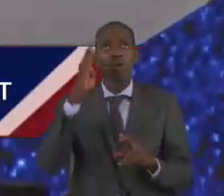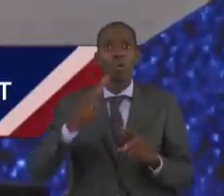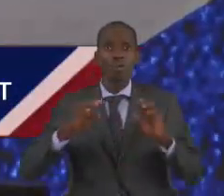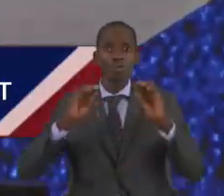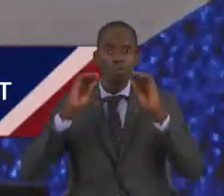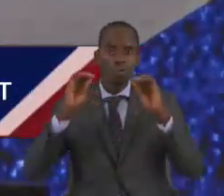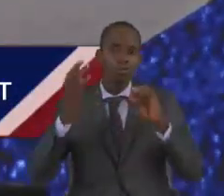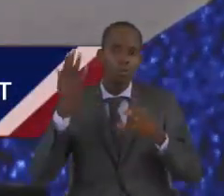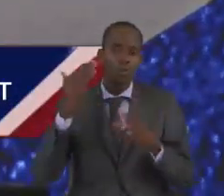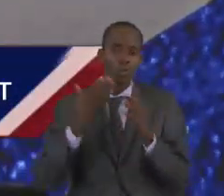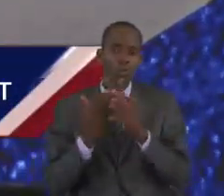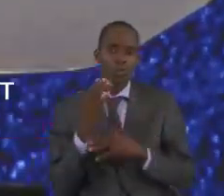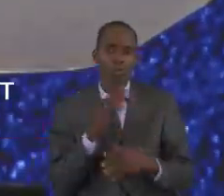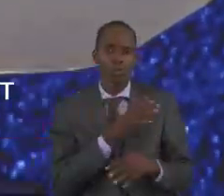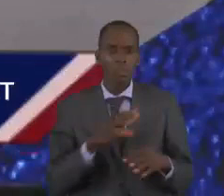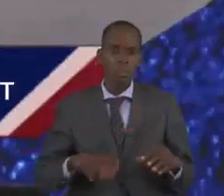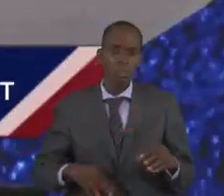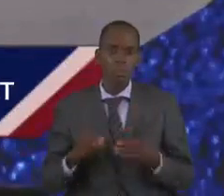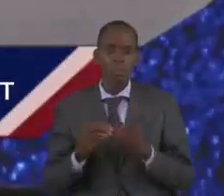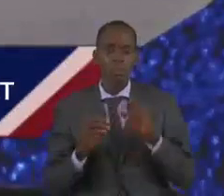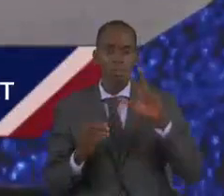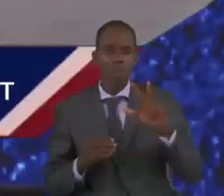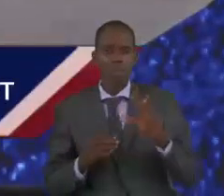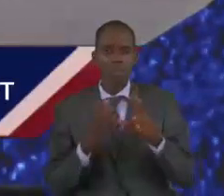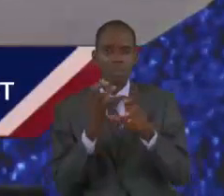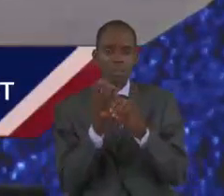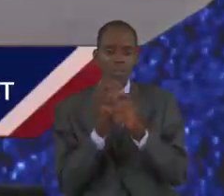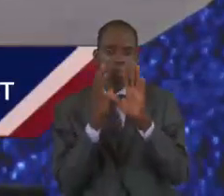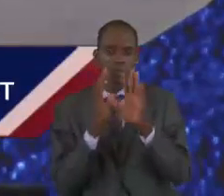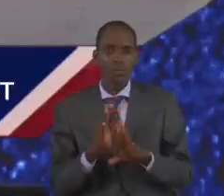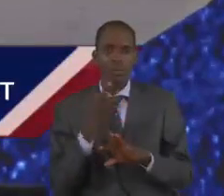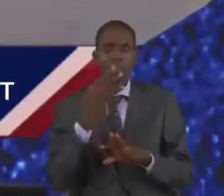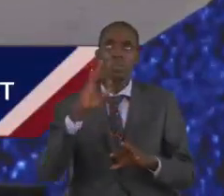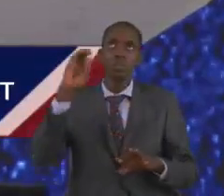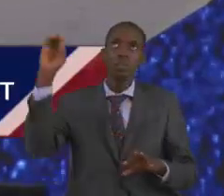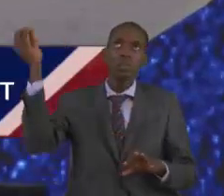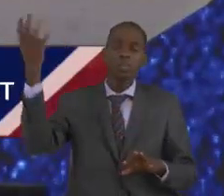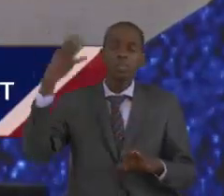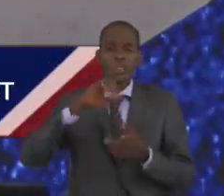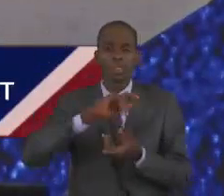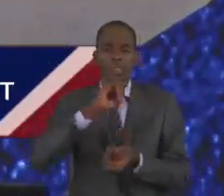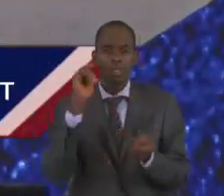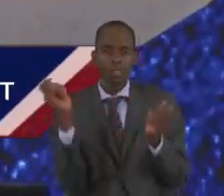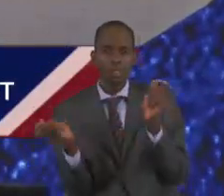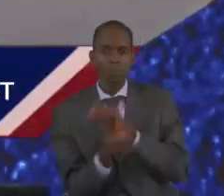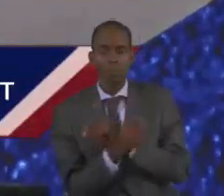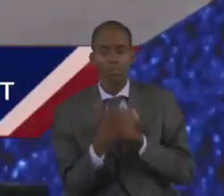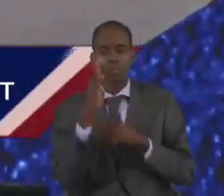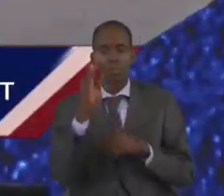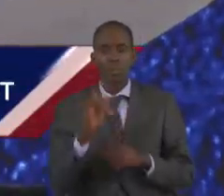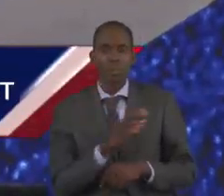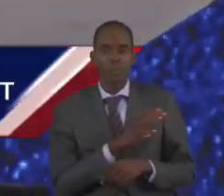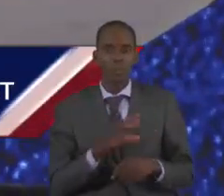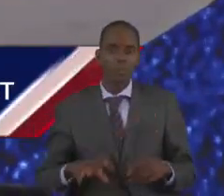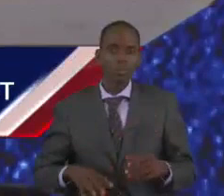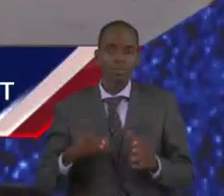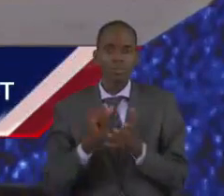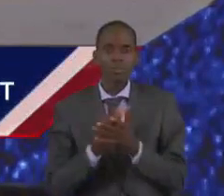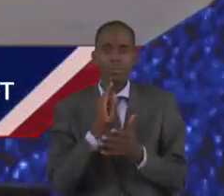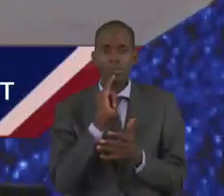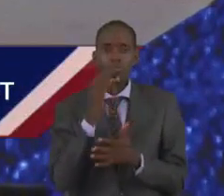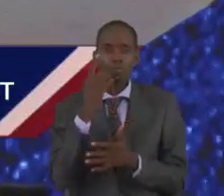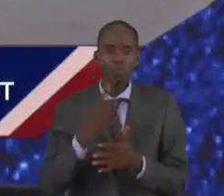Number three, recipients of grace transformed by Christ. That's what